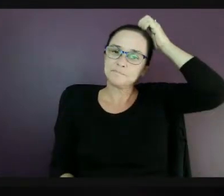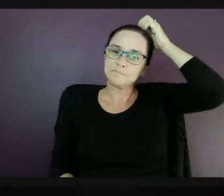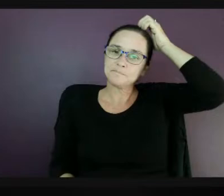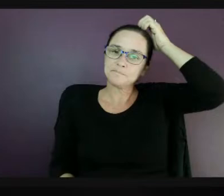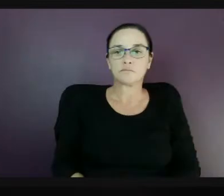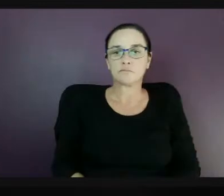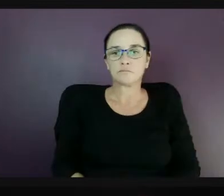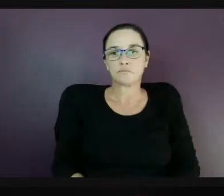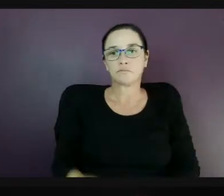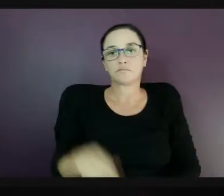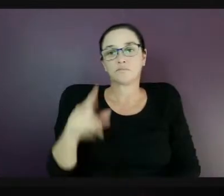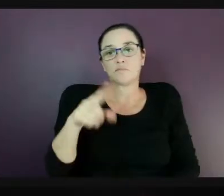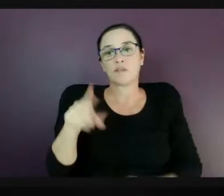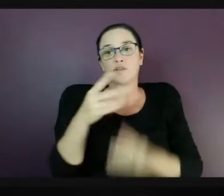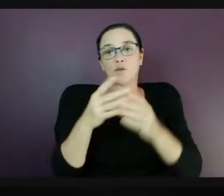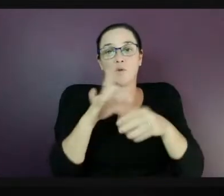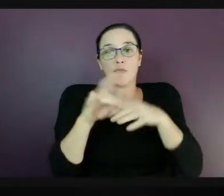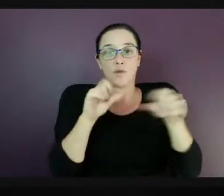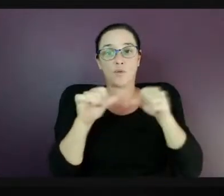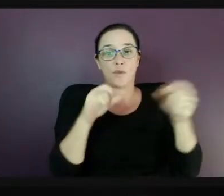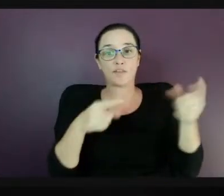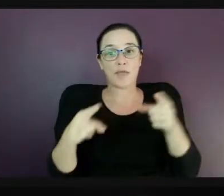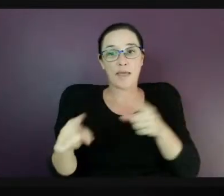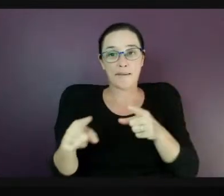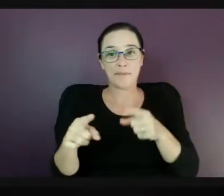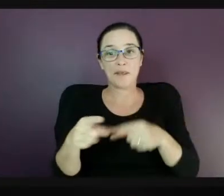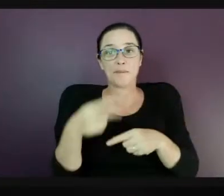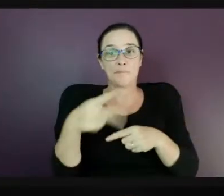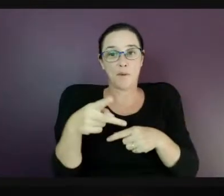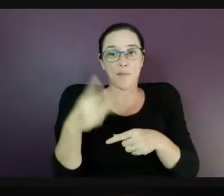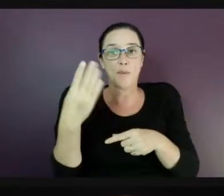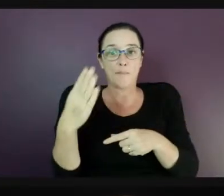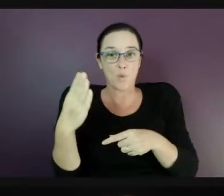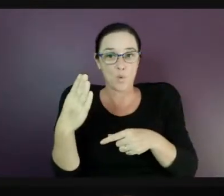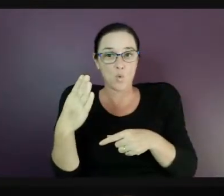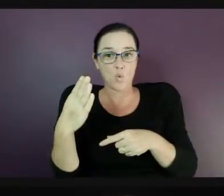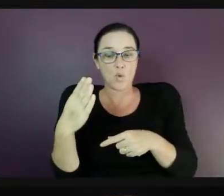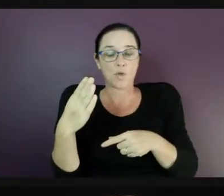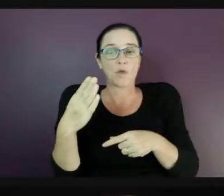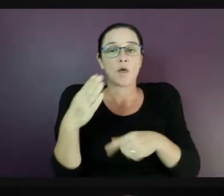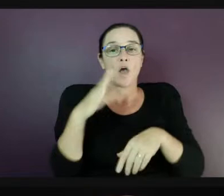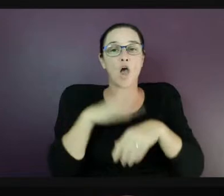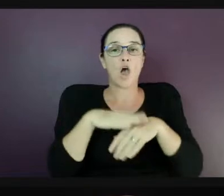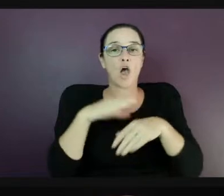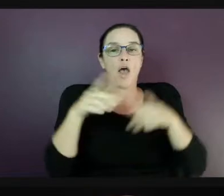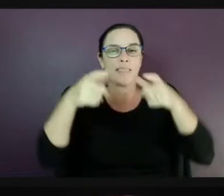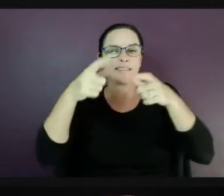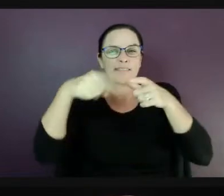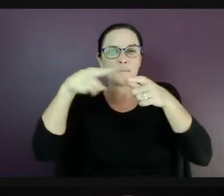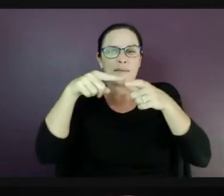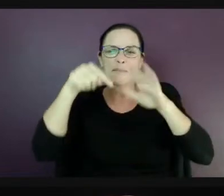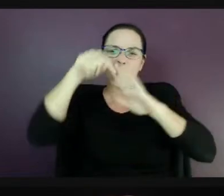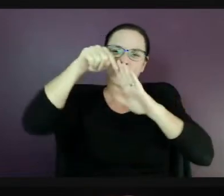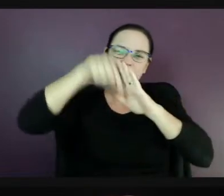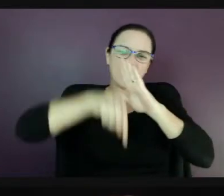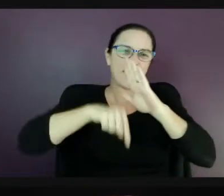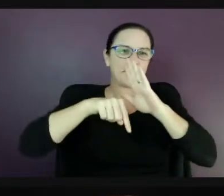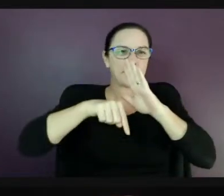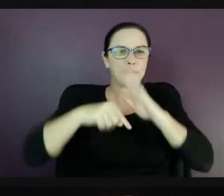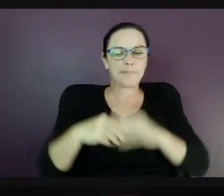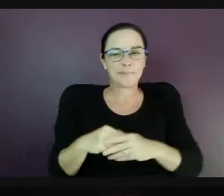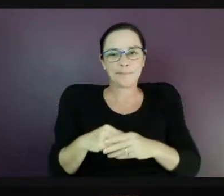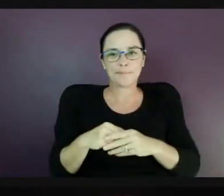So these are where the earthquakes are occurring, the purple and blue ones under Mauna Loa summit, right through there, really far down. And